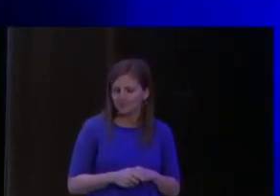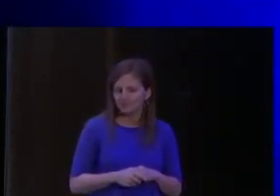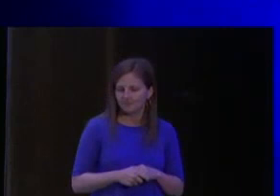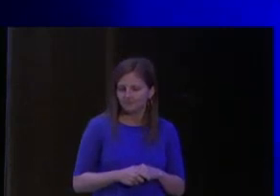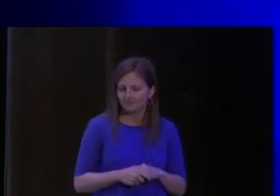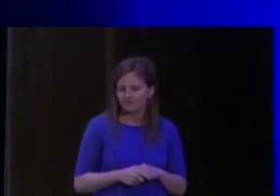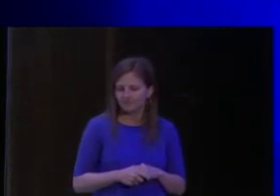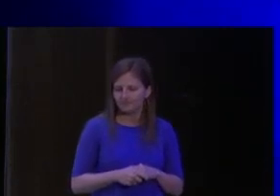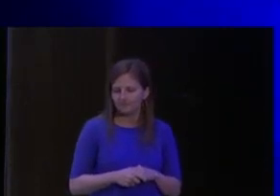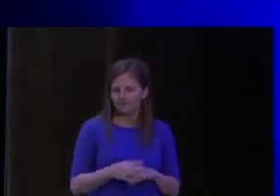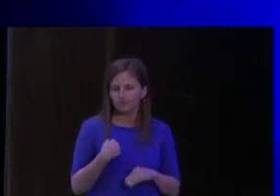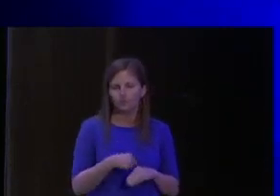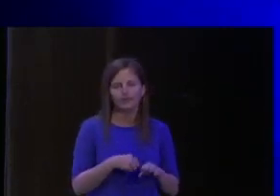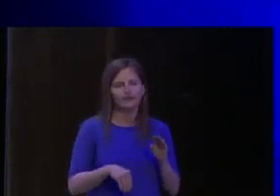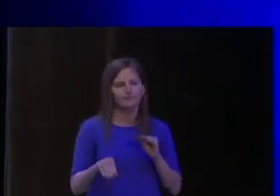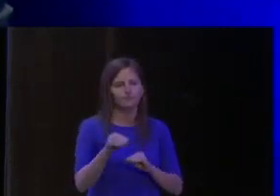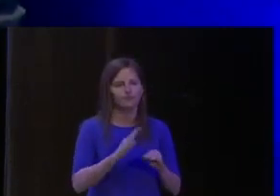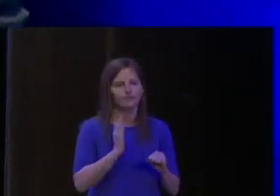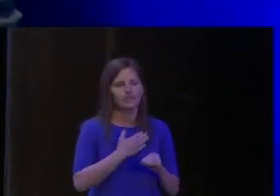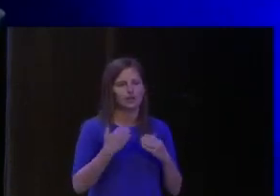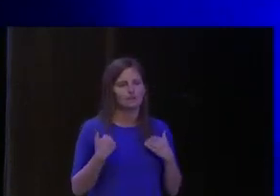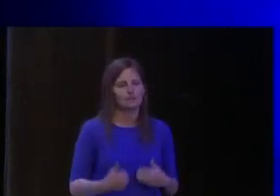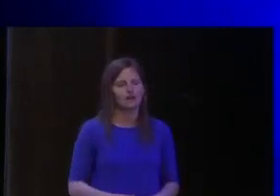As we have moved our body temples,